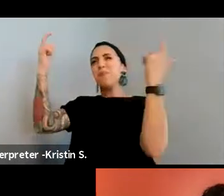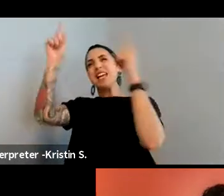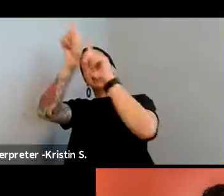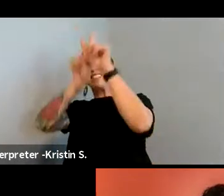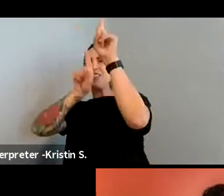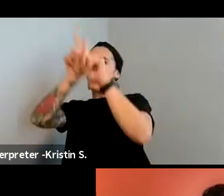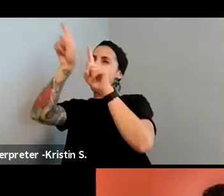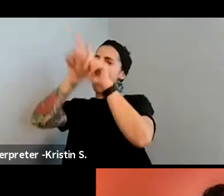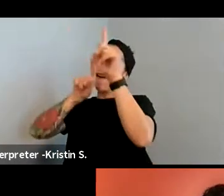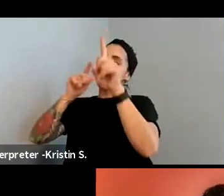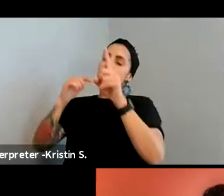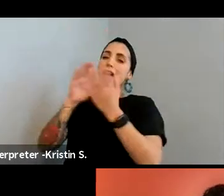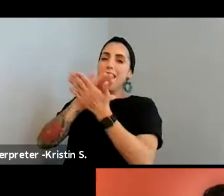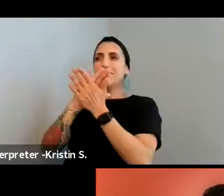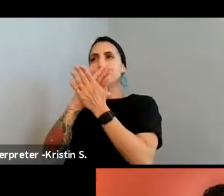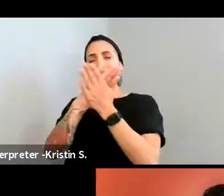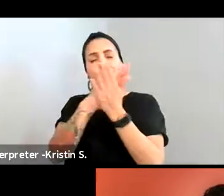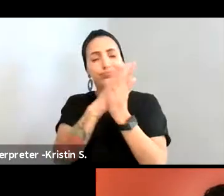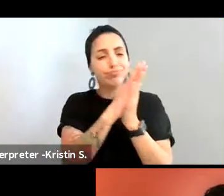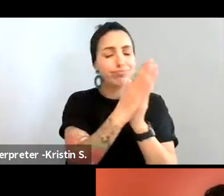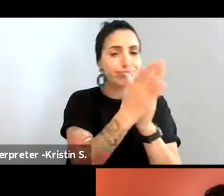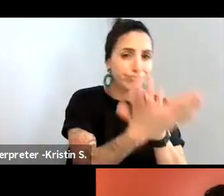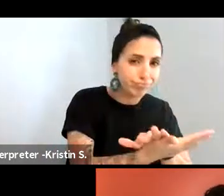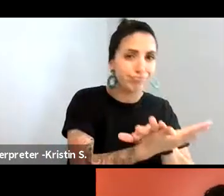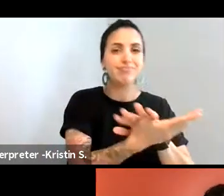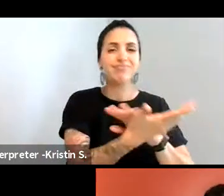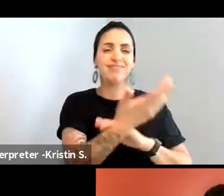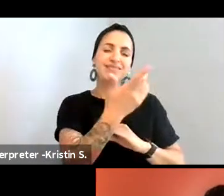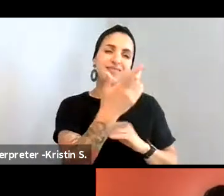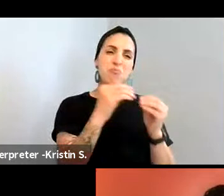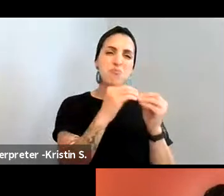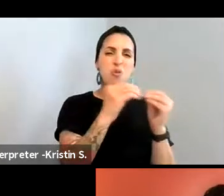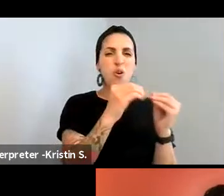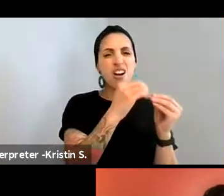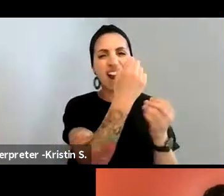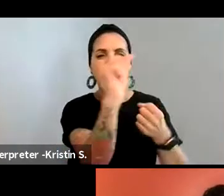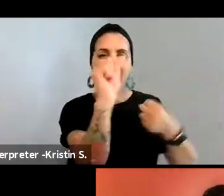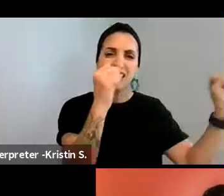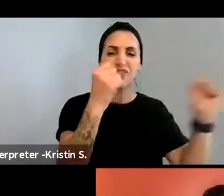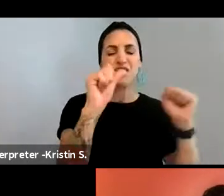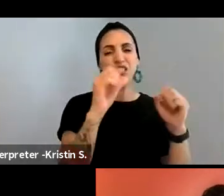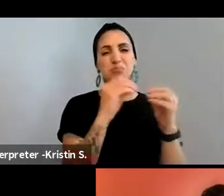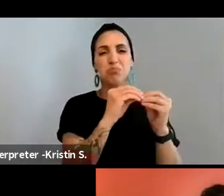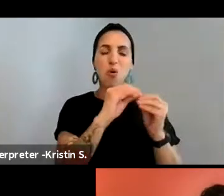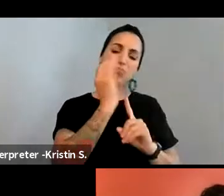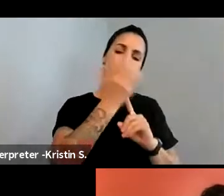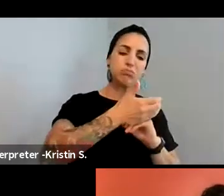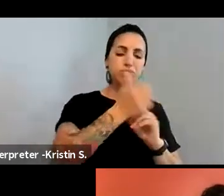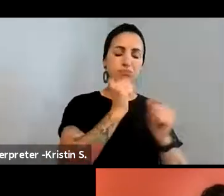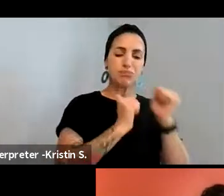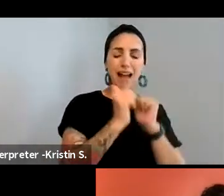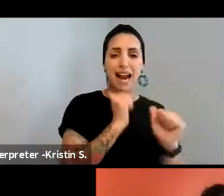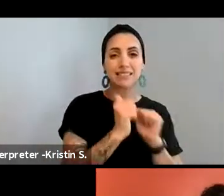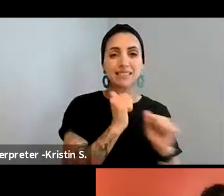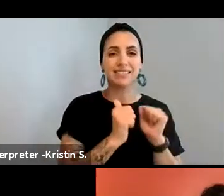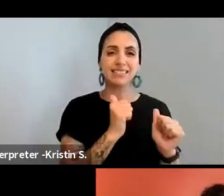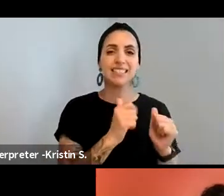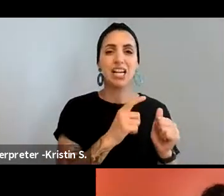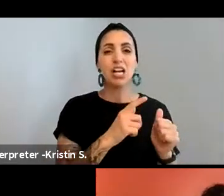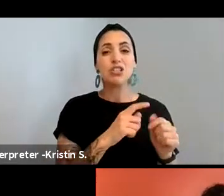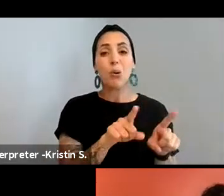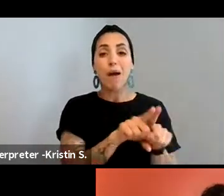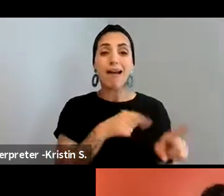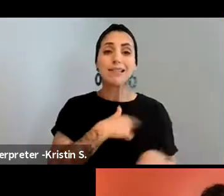it becoming is a movement about activism. And it's a movement about, as I got older and